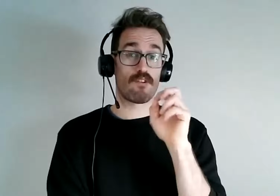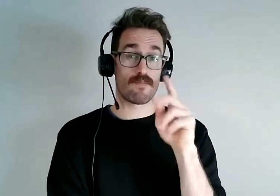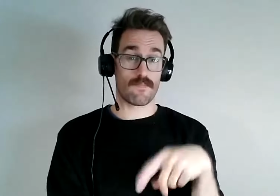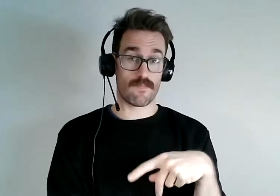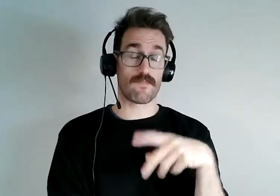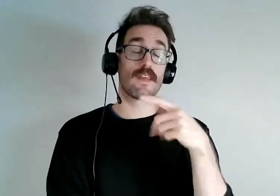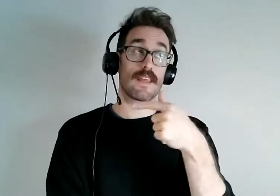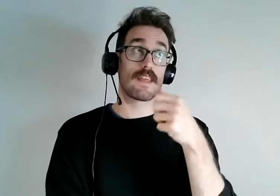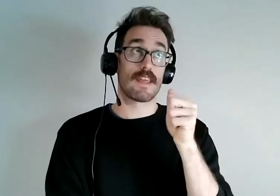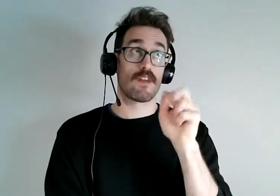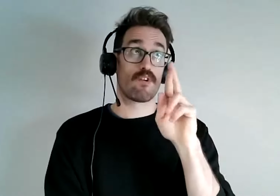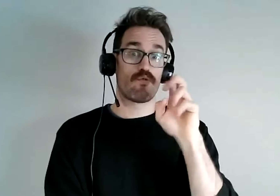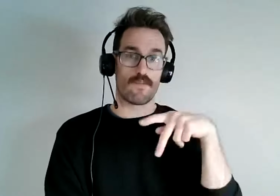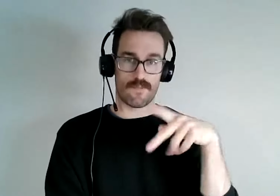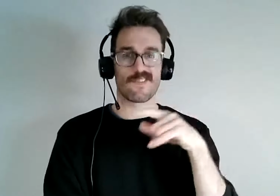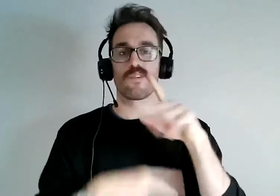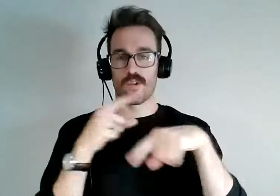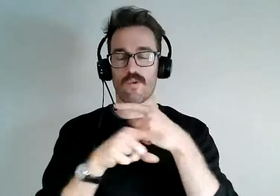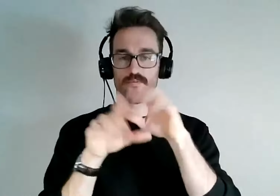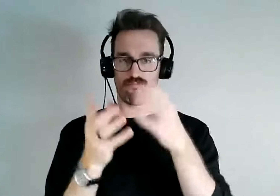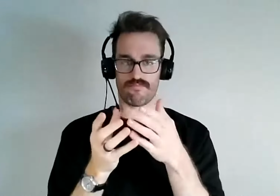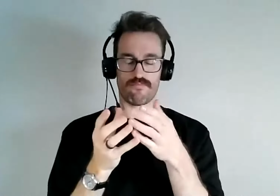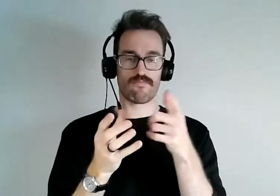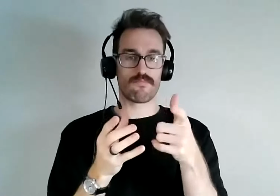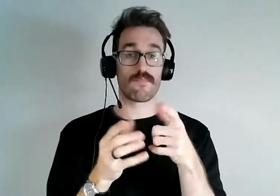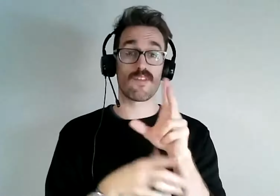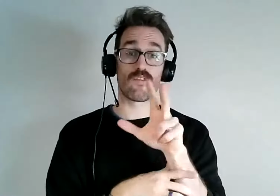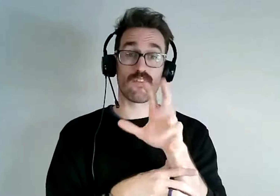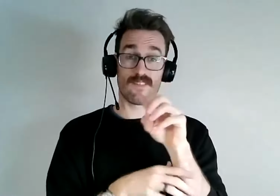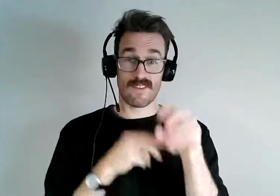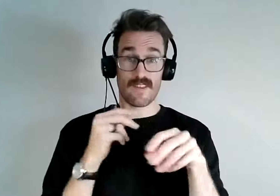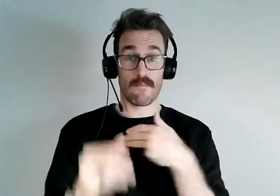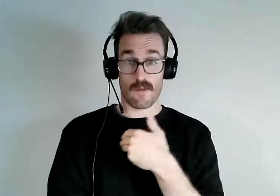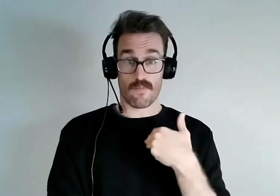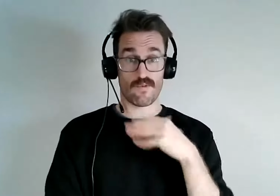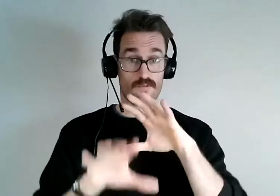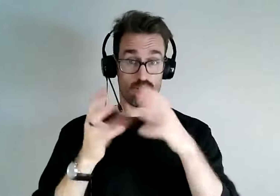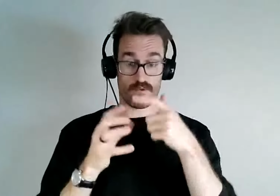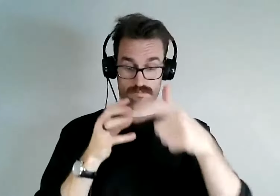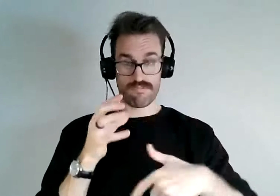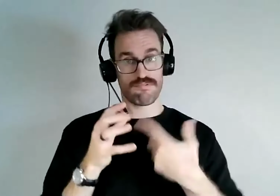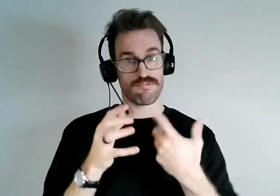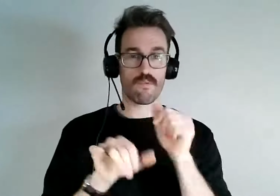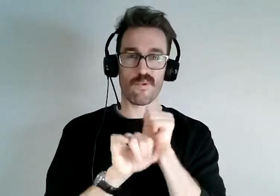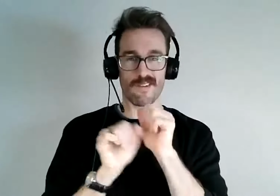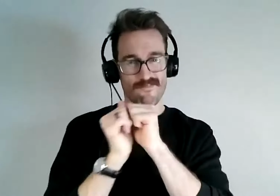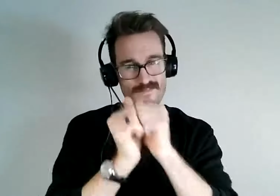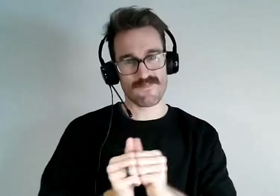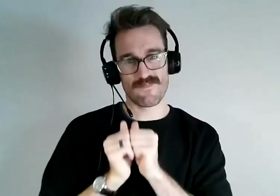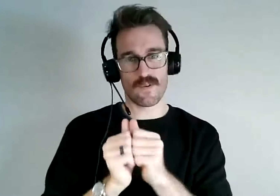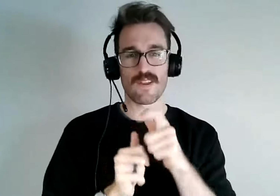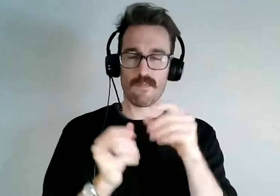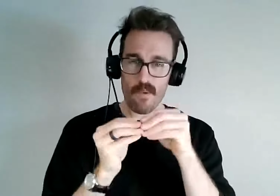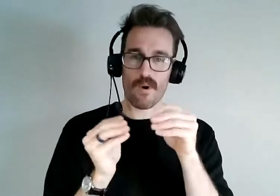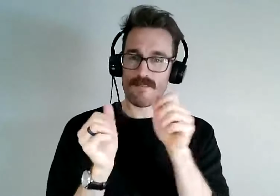Margaret mentioned, 350 members across the globe are working on this. So we need more of us coming together to